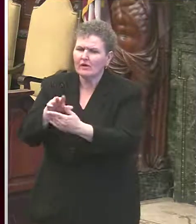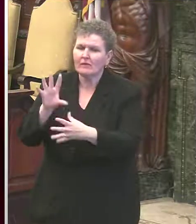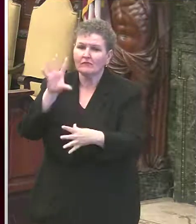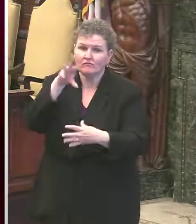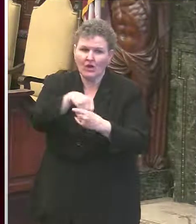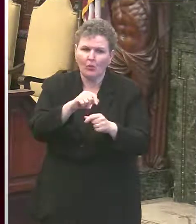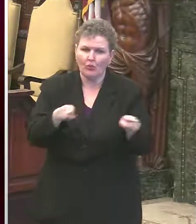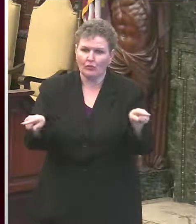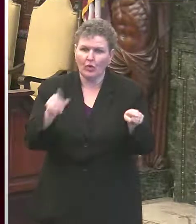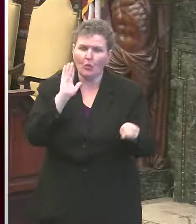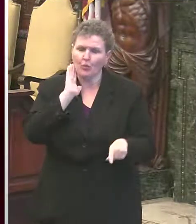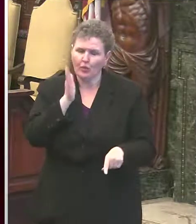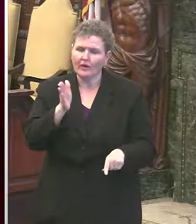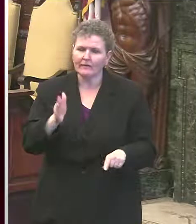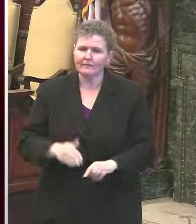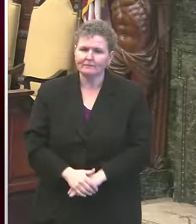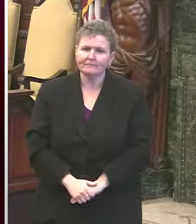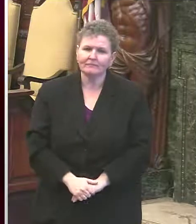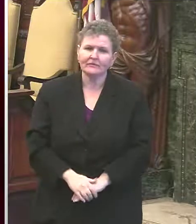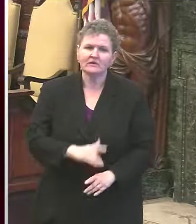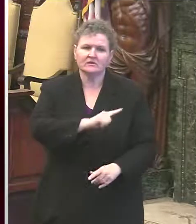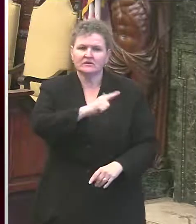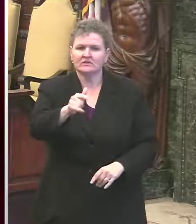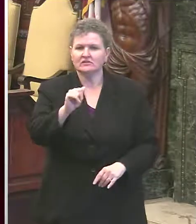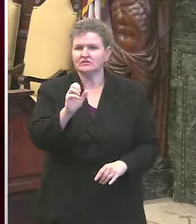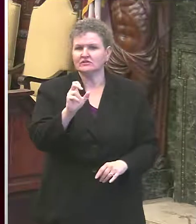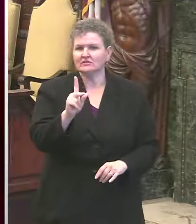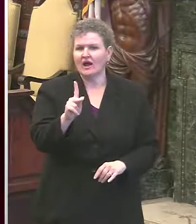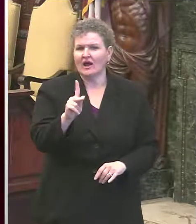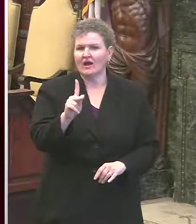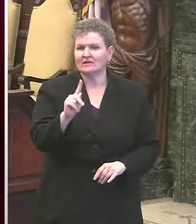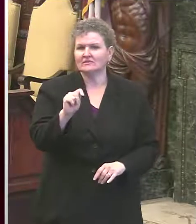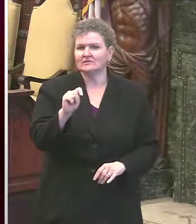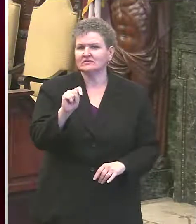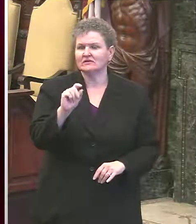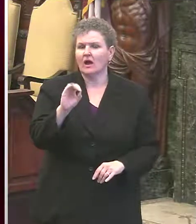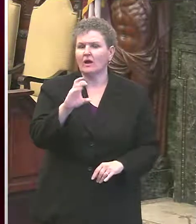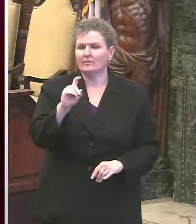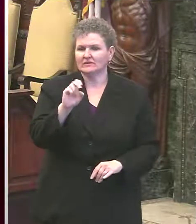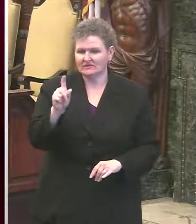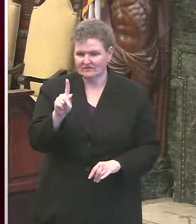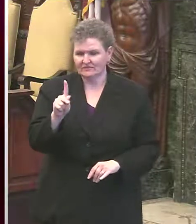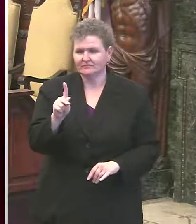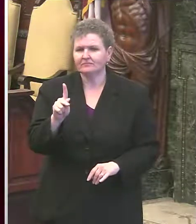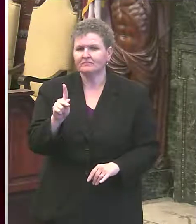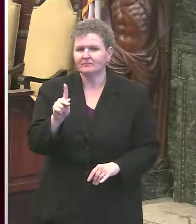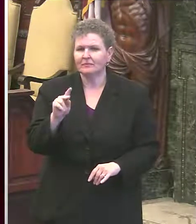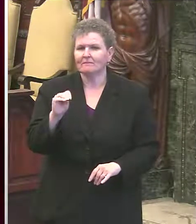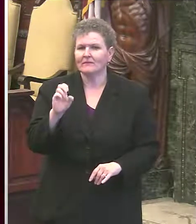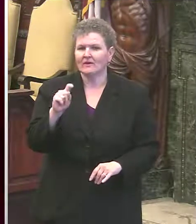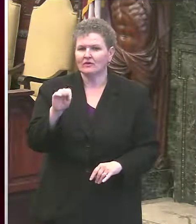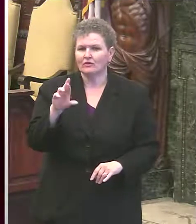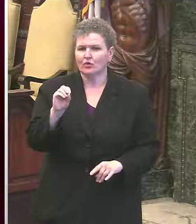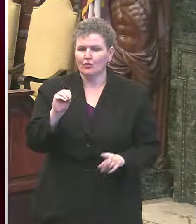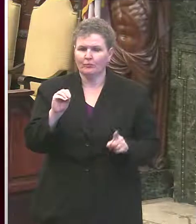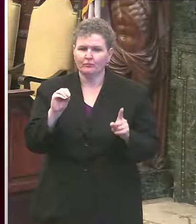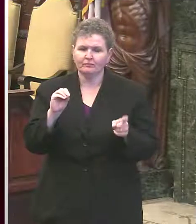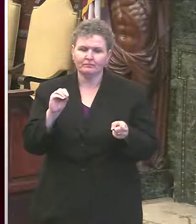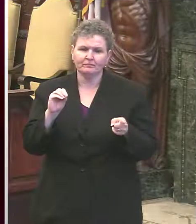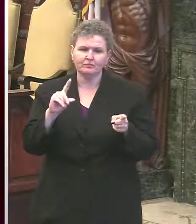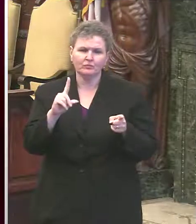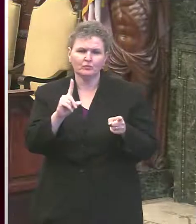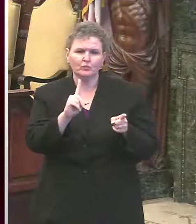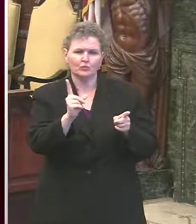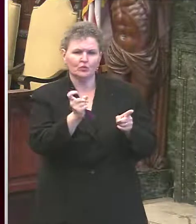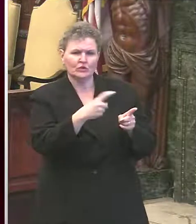Thank you, Laura. Next up, I have Jack Tomsick at the Metro. Jack, you can unmute. Okay, thank you. This is for Dr.